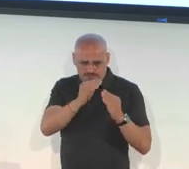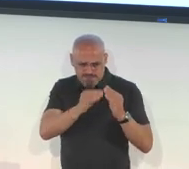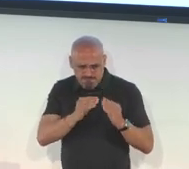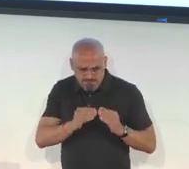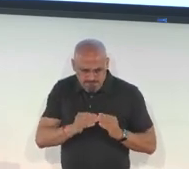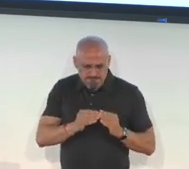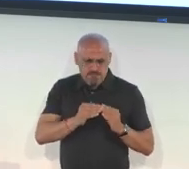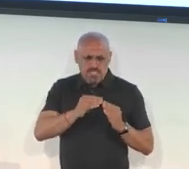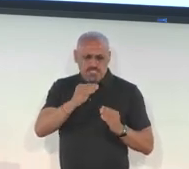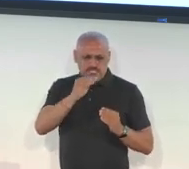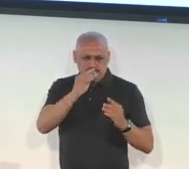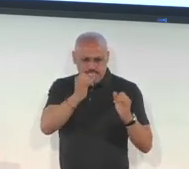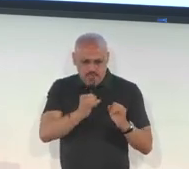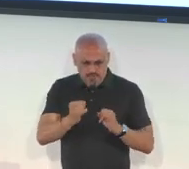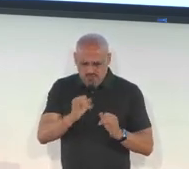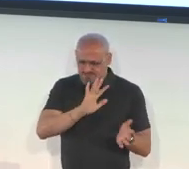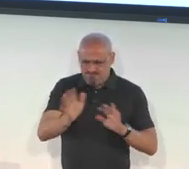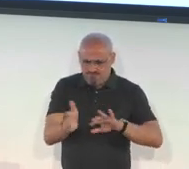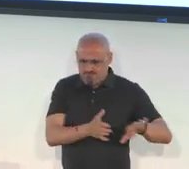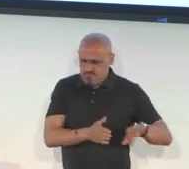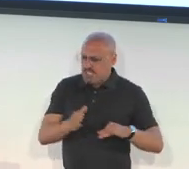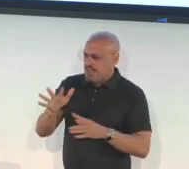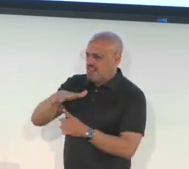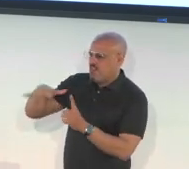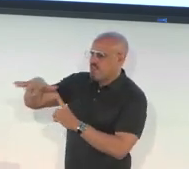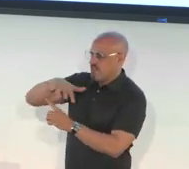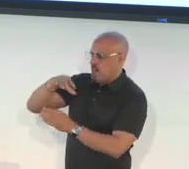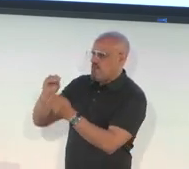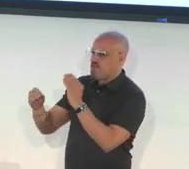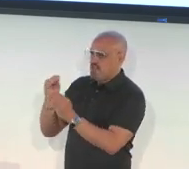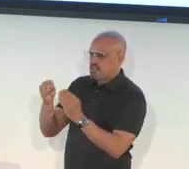and more on fixing the environment in which they participate.